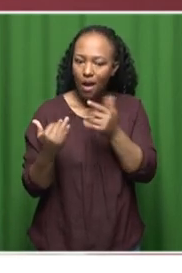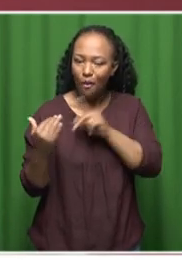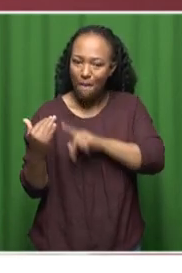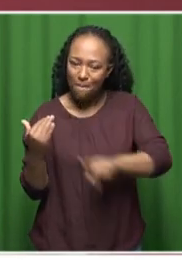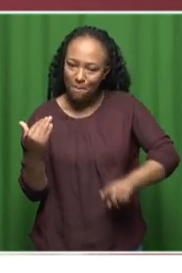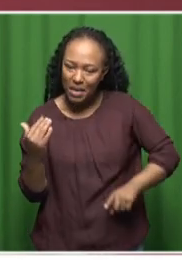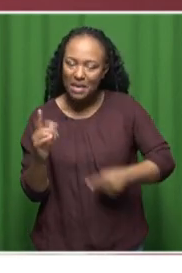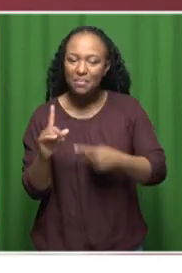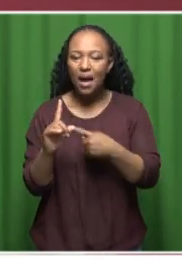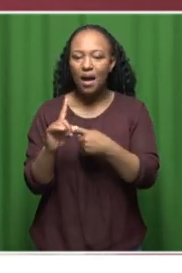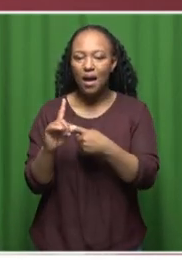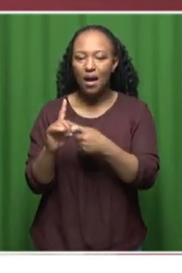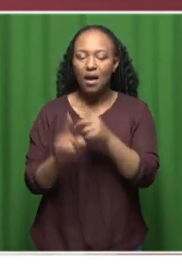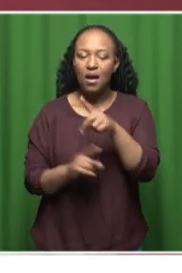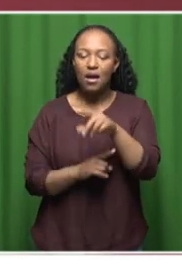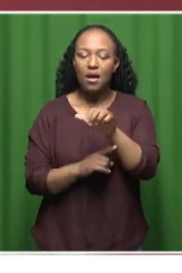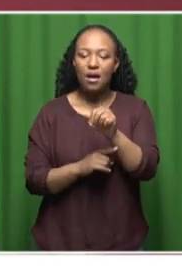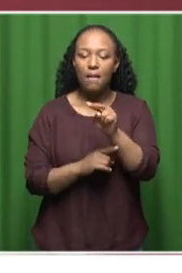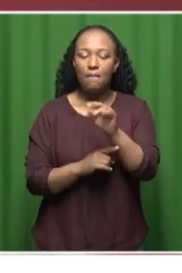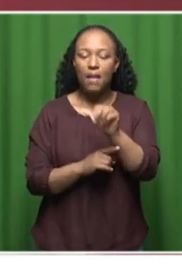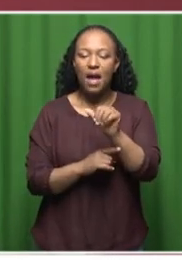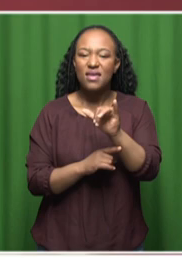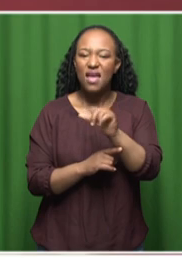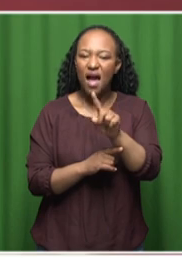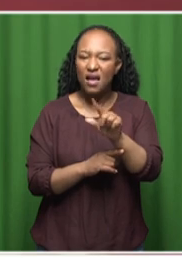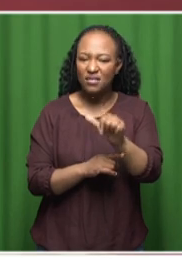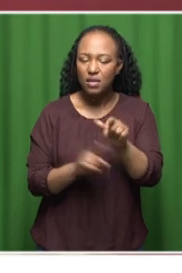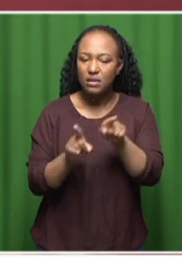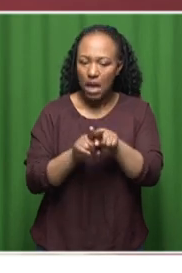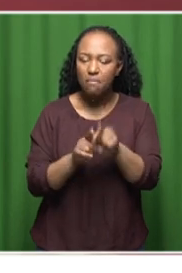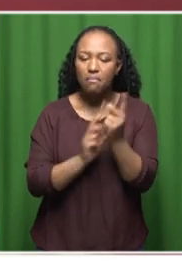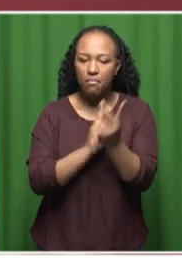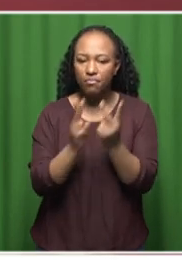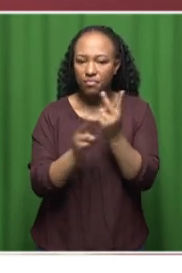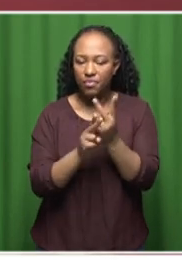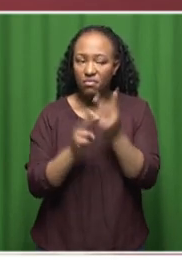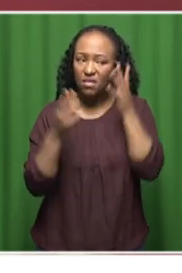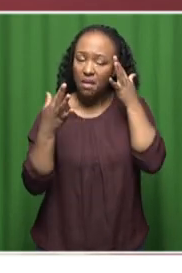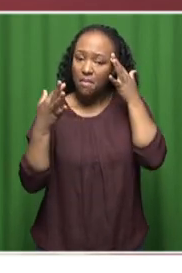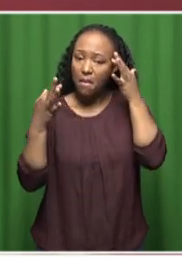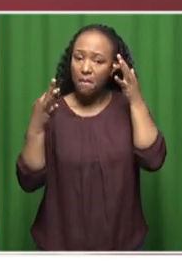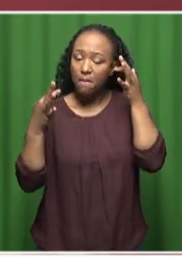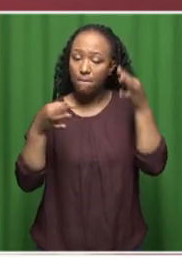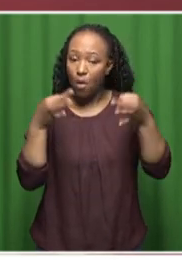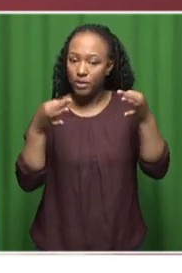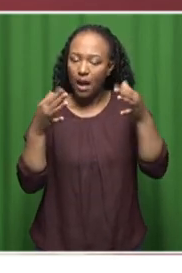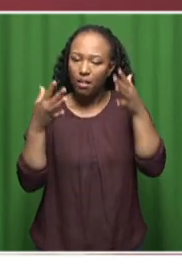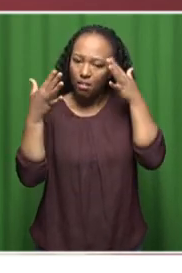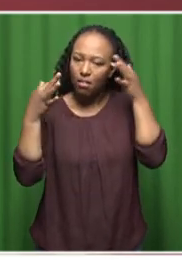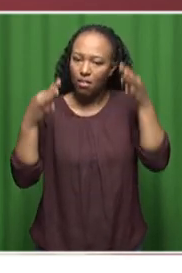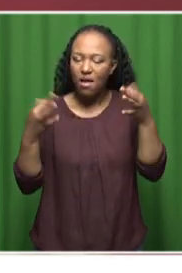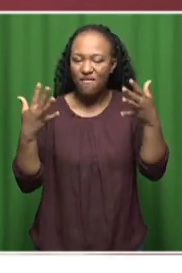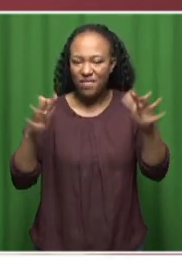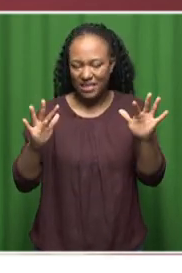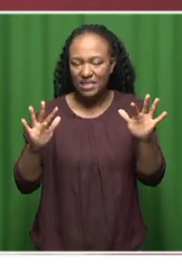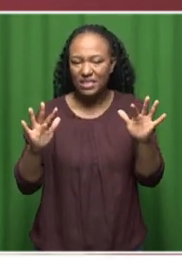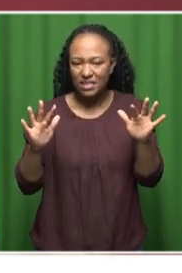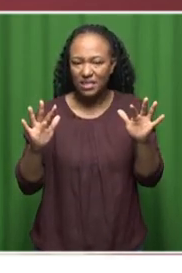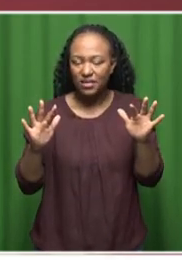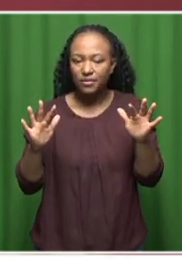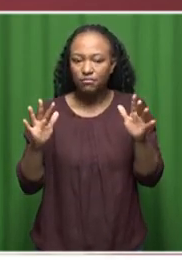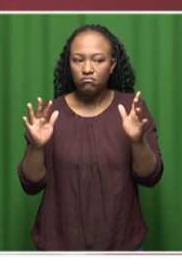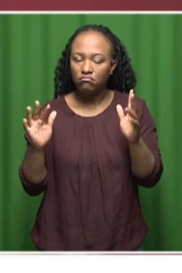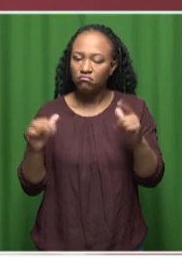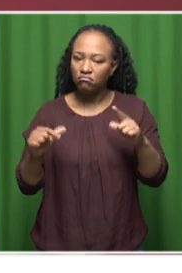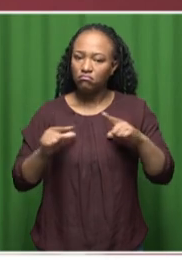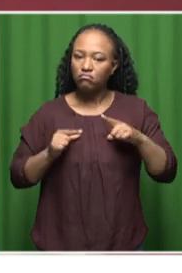Panyaza really committing again to it. So that was a political decision already prepared at the